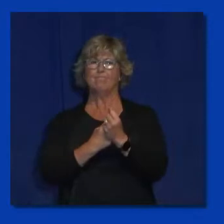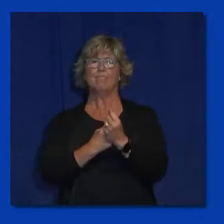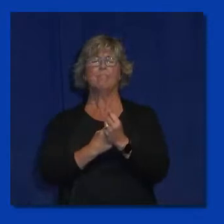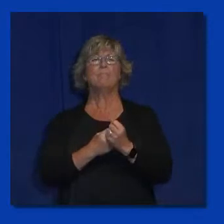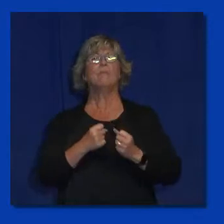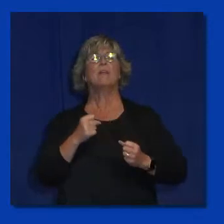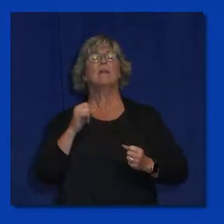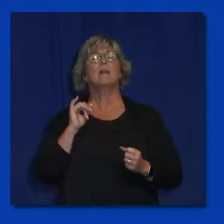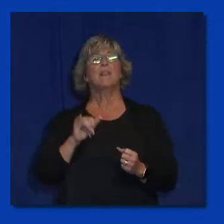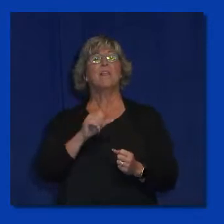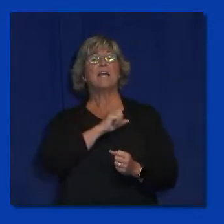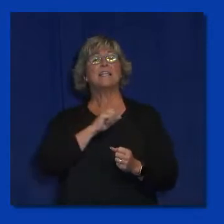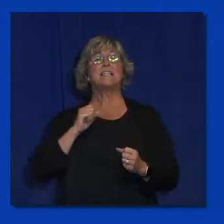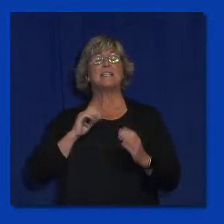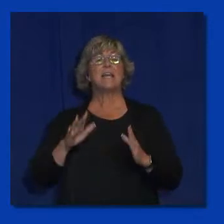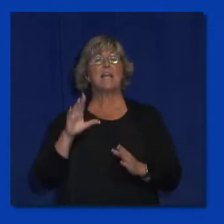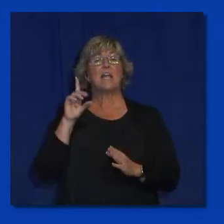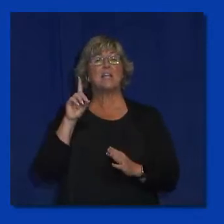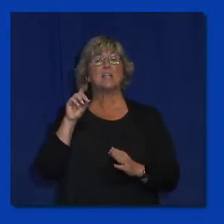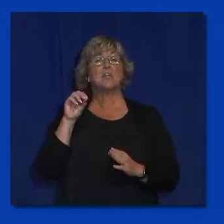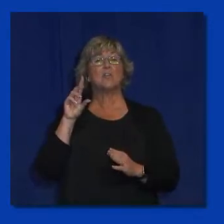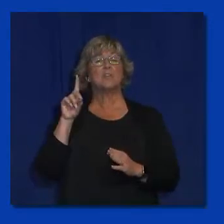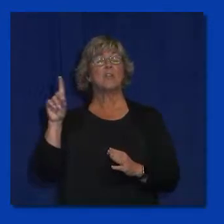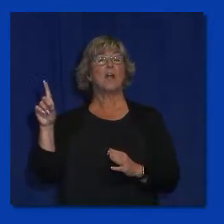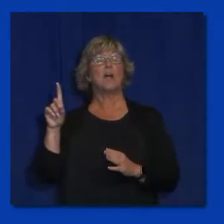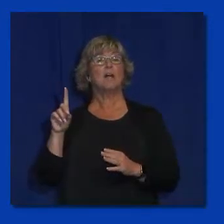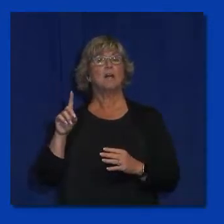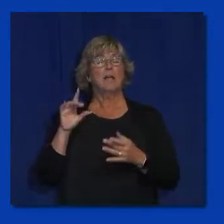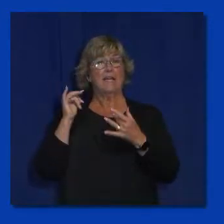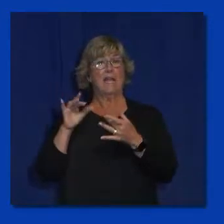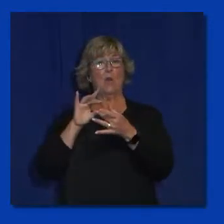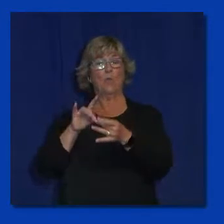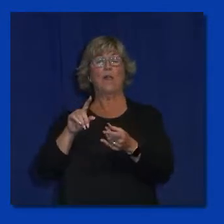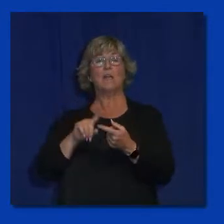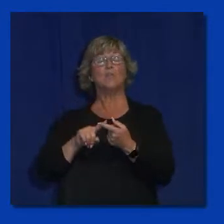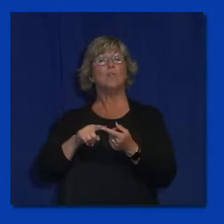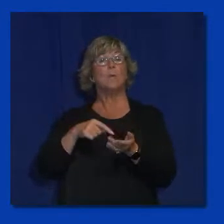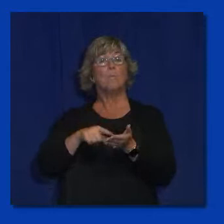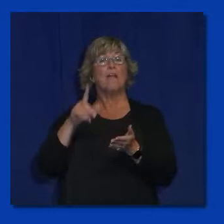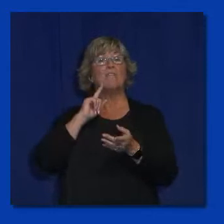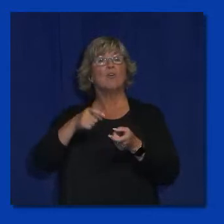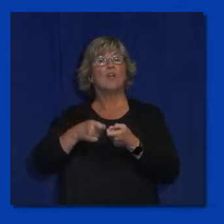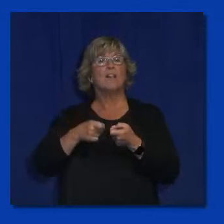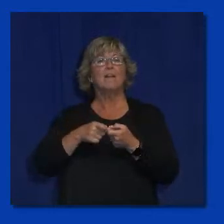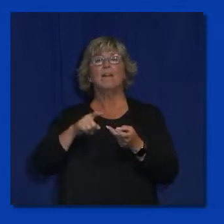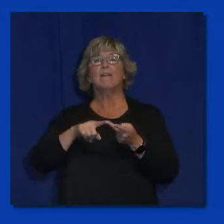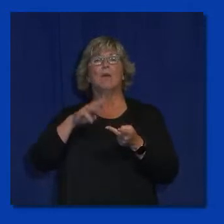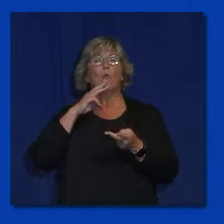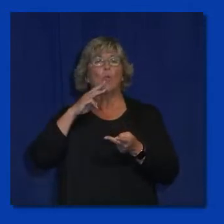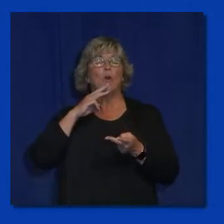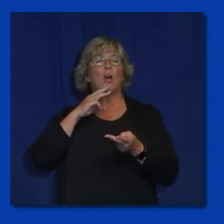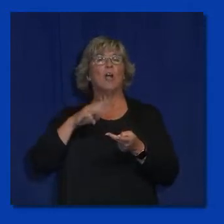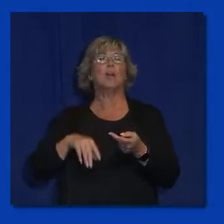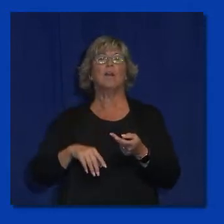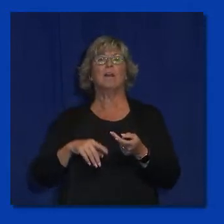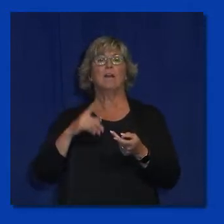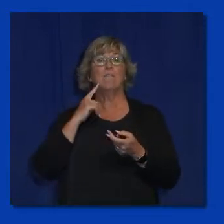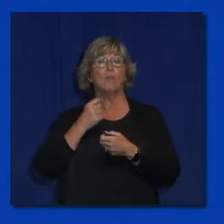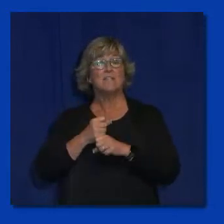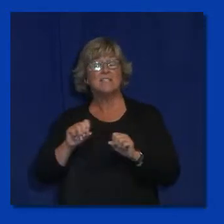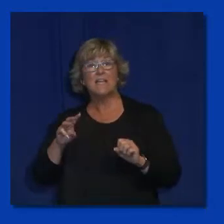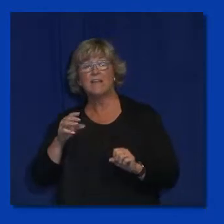Dodd more recently just on the issue of water and the ability for people to pay for water, let alone access water associated with safe